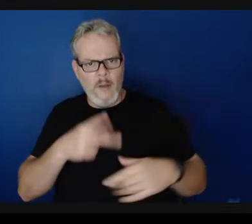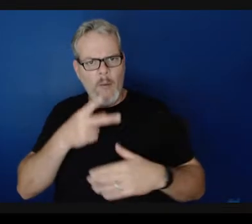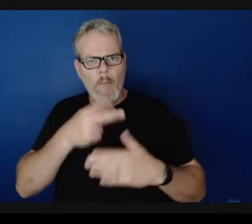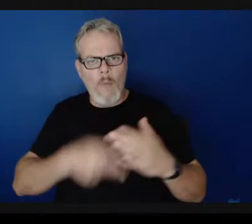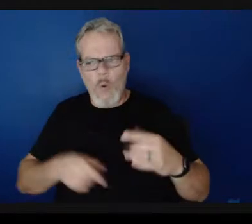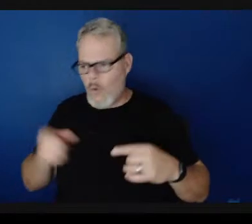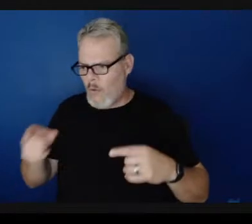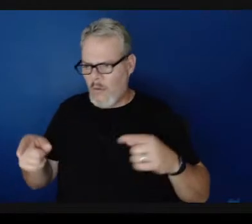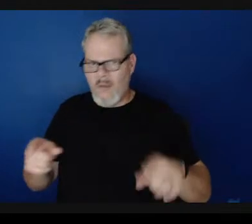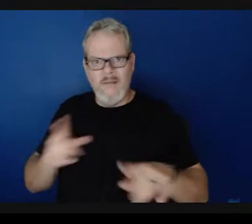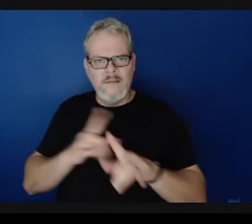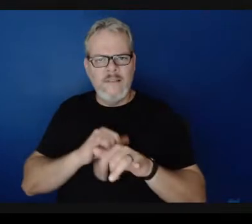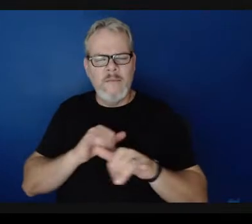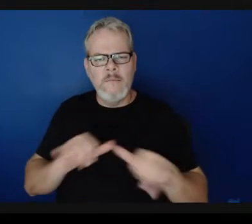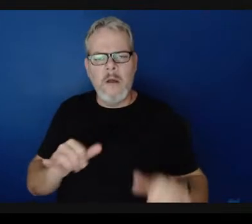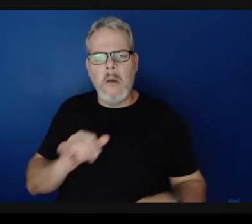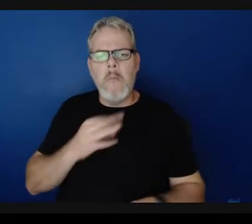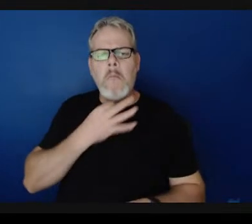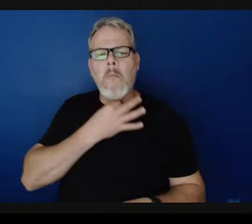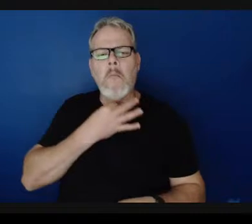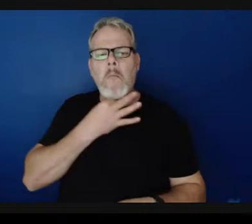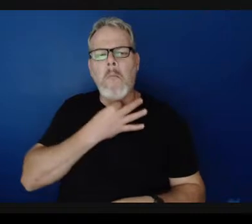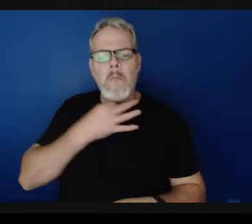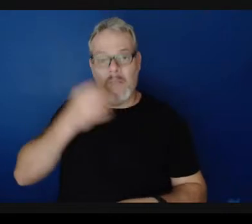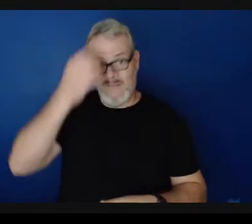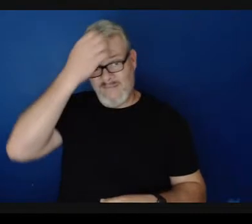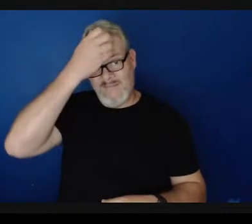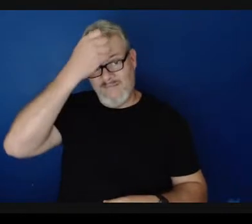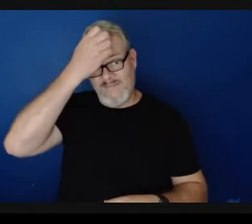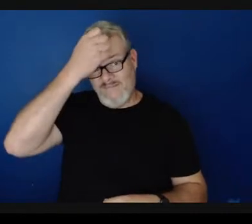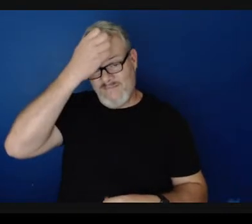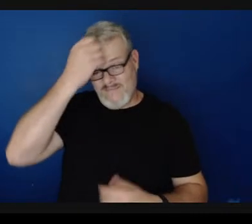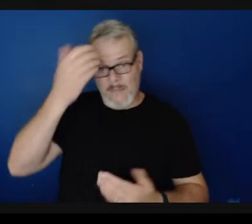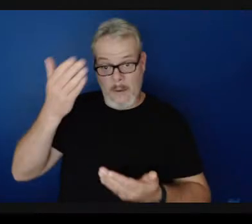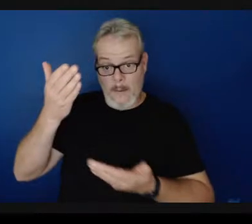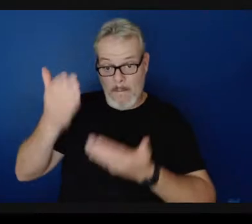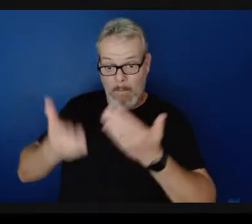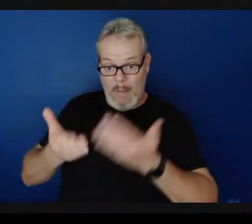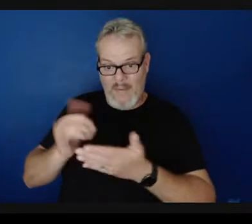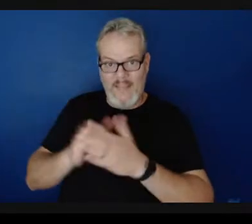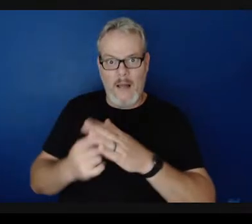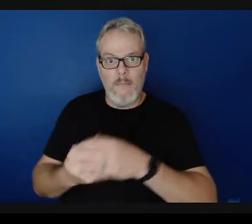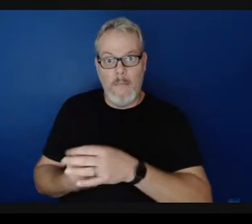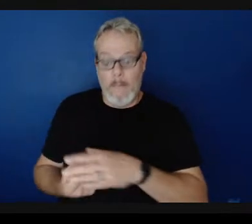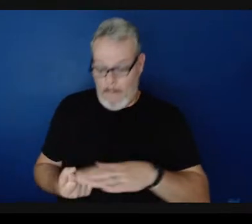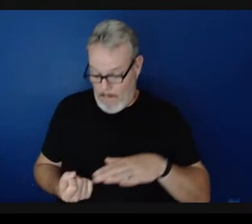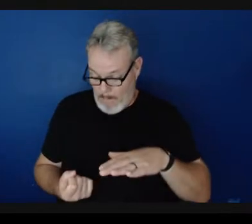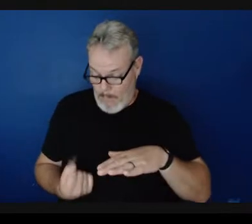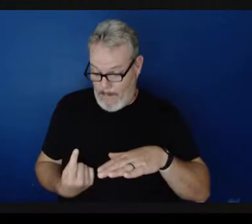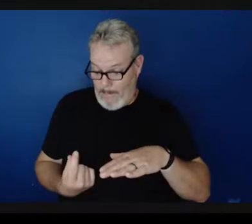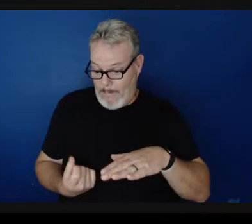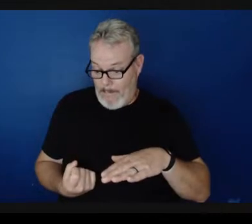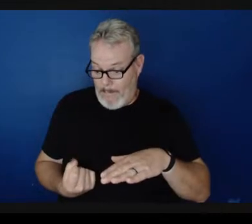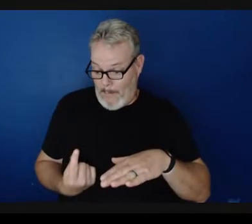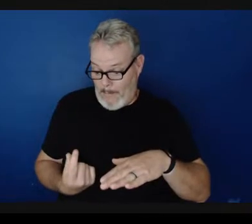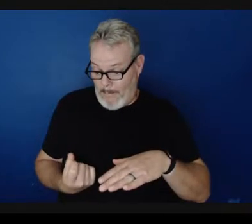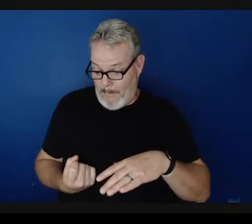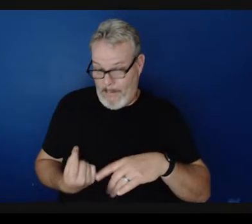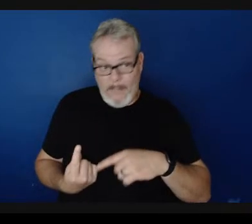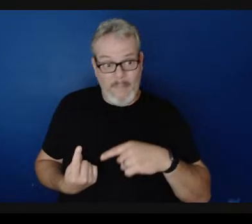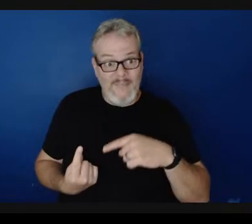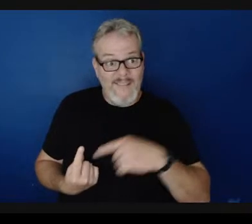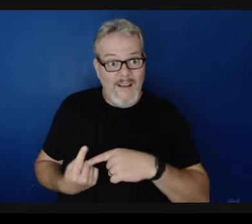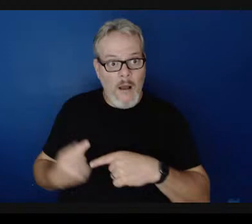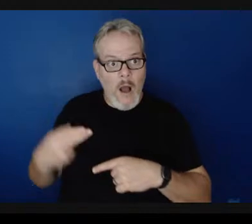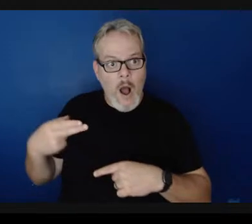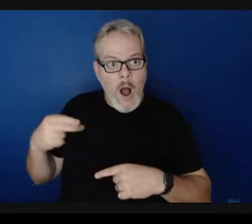at this relationship. And so it can be that with a big influx to the hotspot, that both can inflate together, right? And only when you